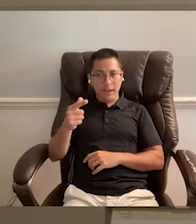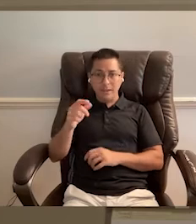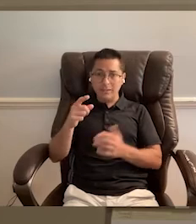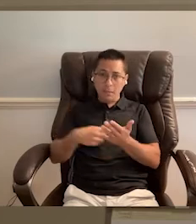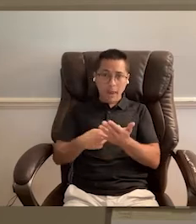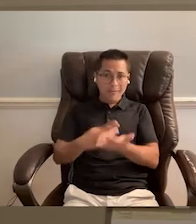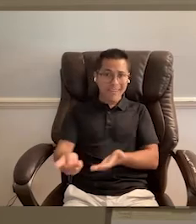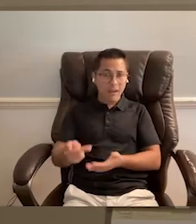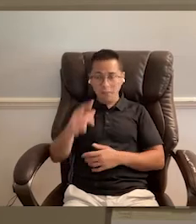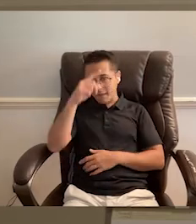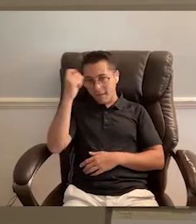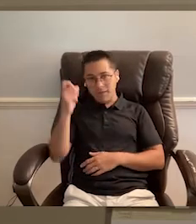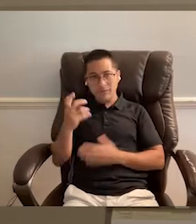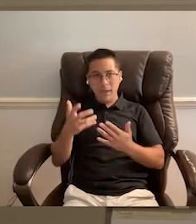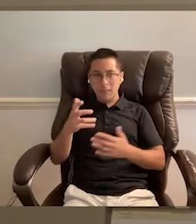Okay, so this is